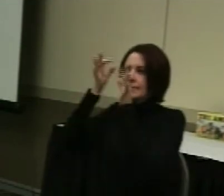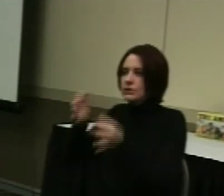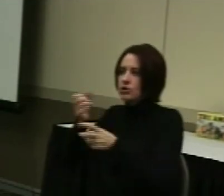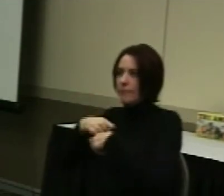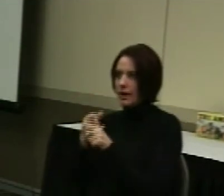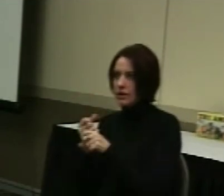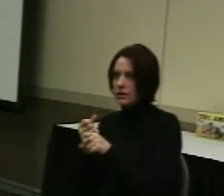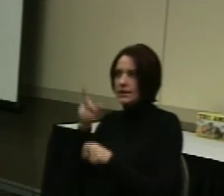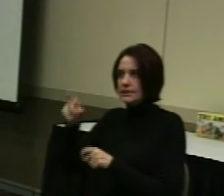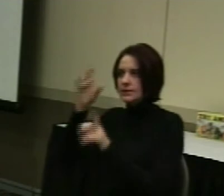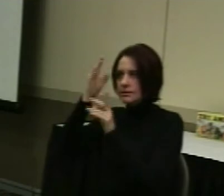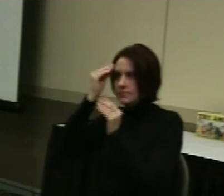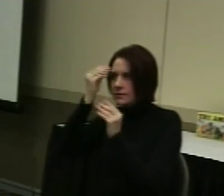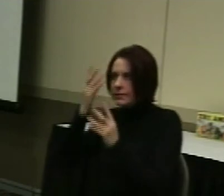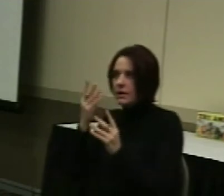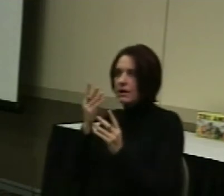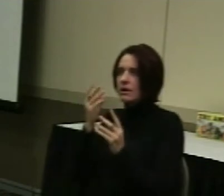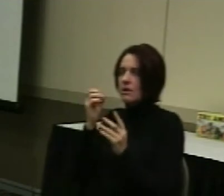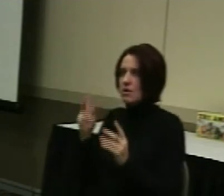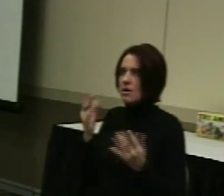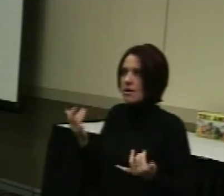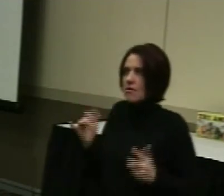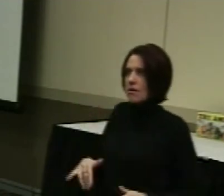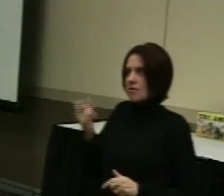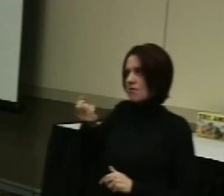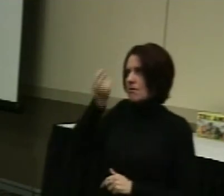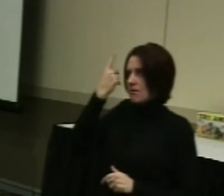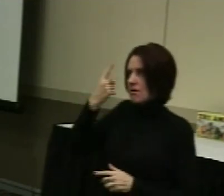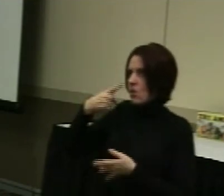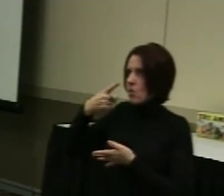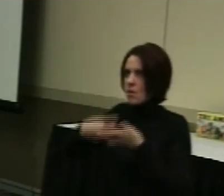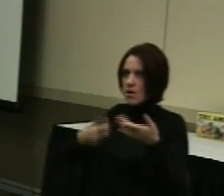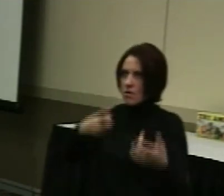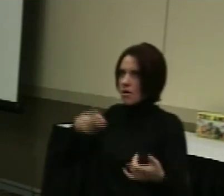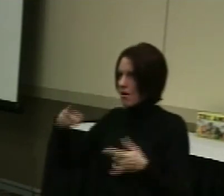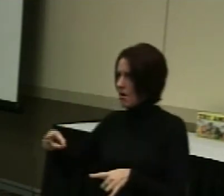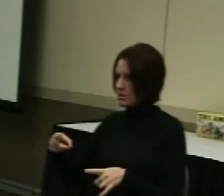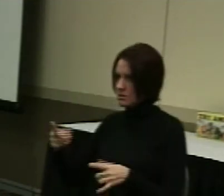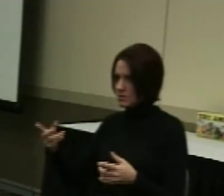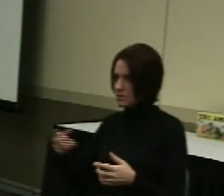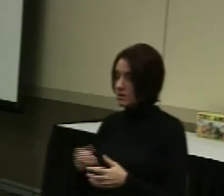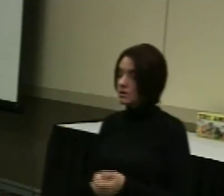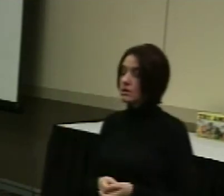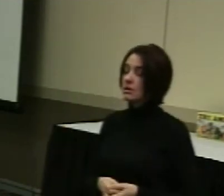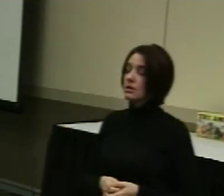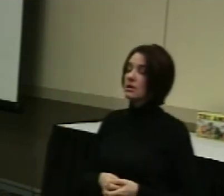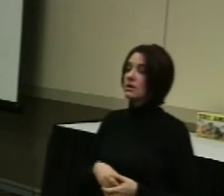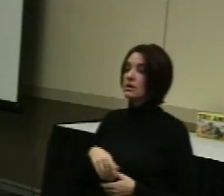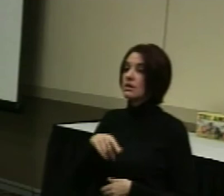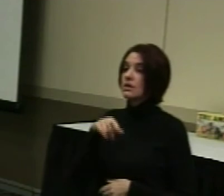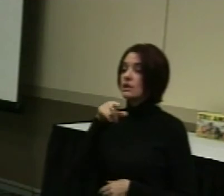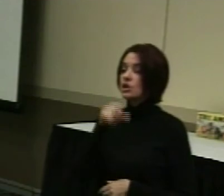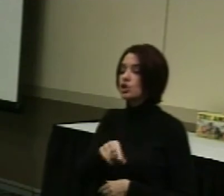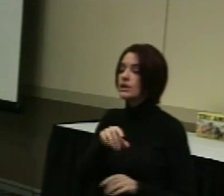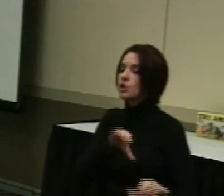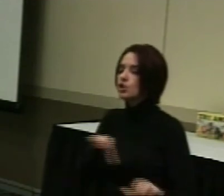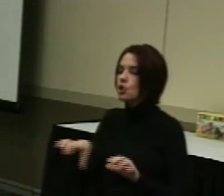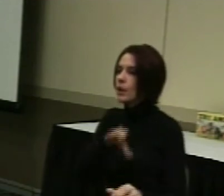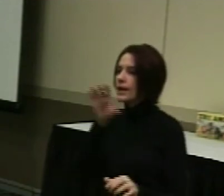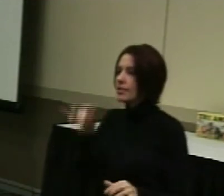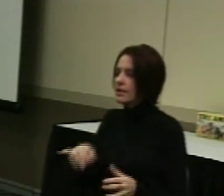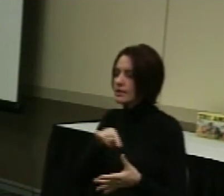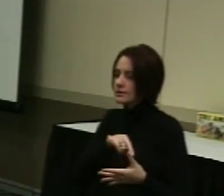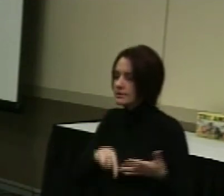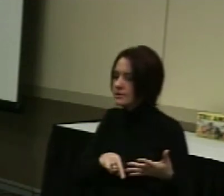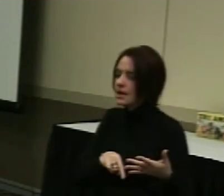to help us to understand what is going on here. This child is doing this because, and you